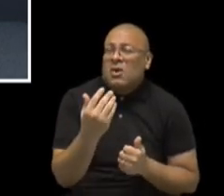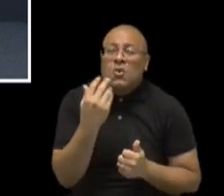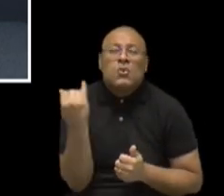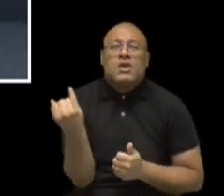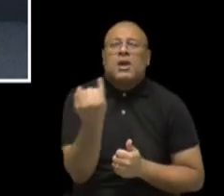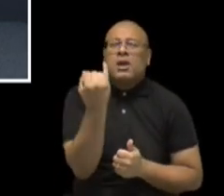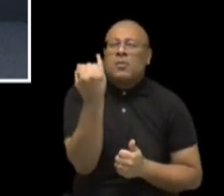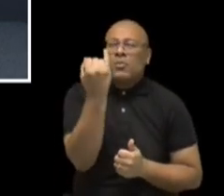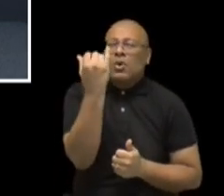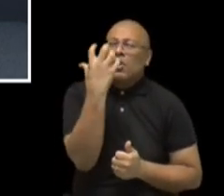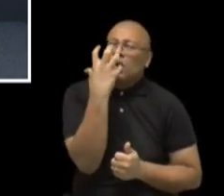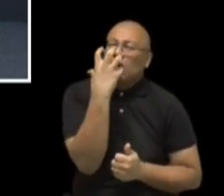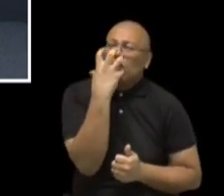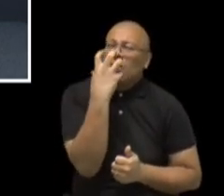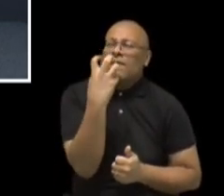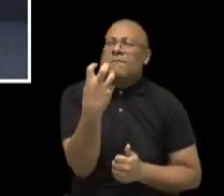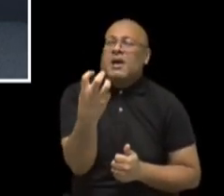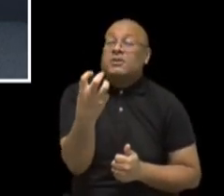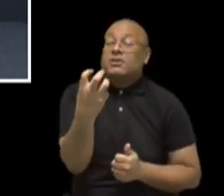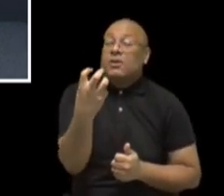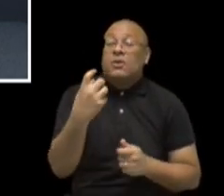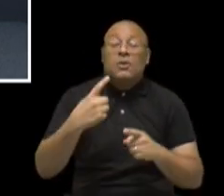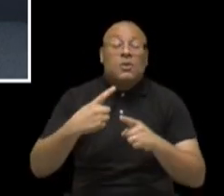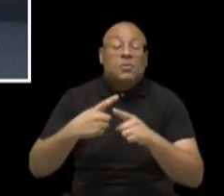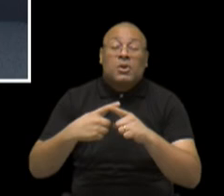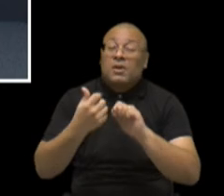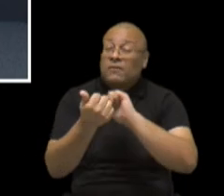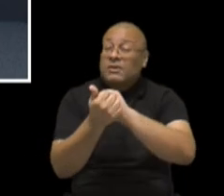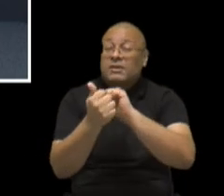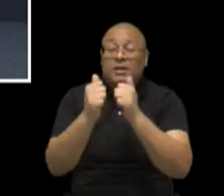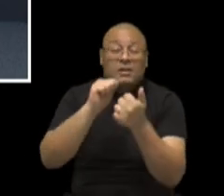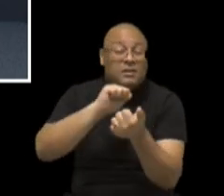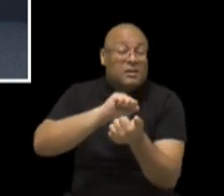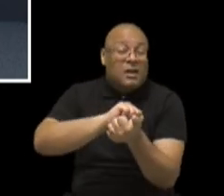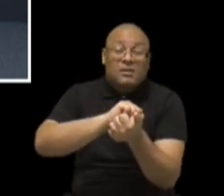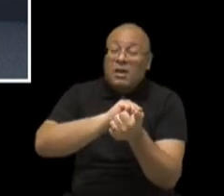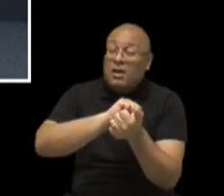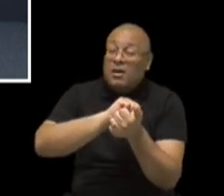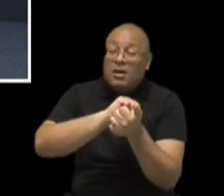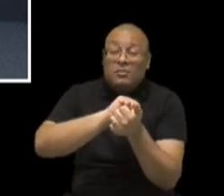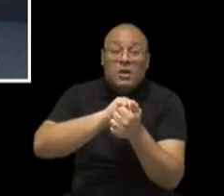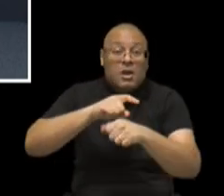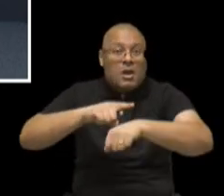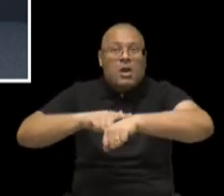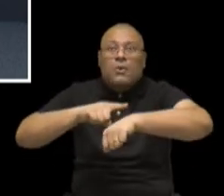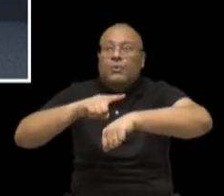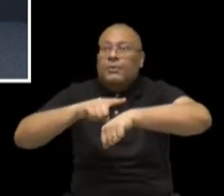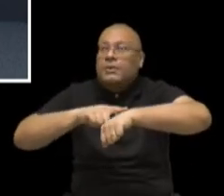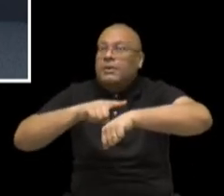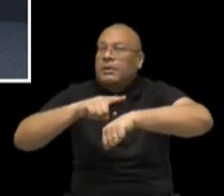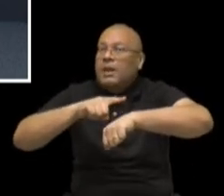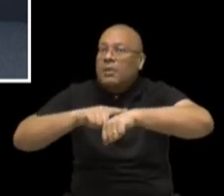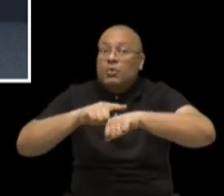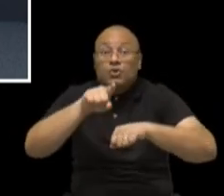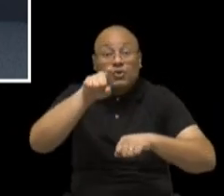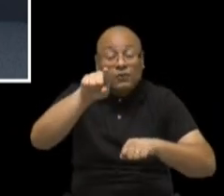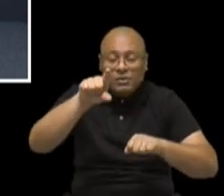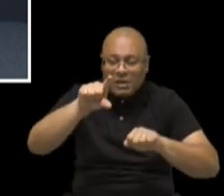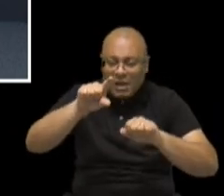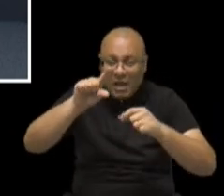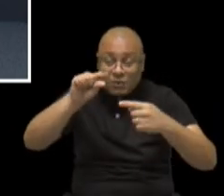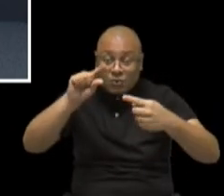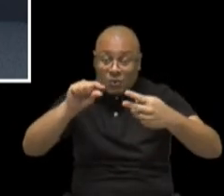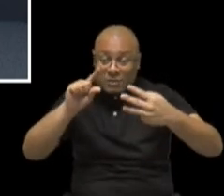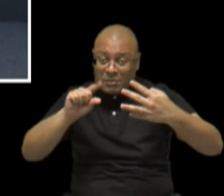relevant fashion brand, you know, because that's the way everybody did it. But there's a time where priorities change, and